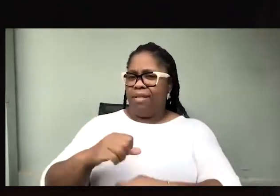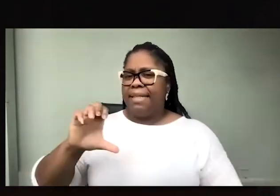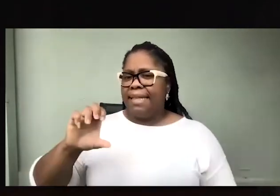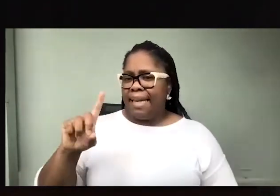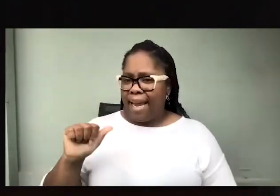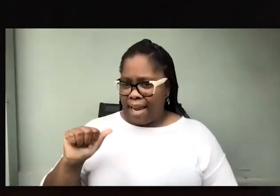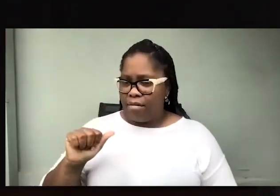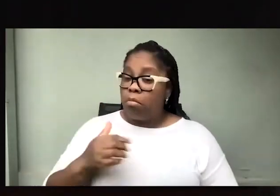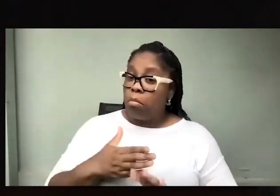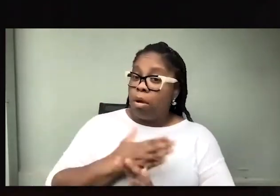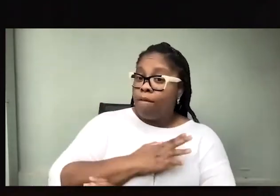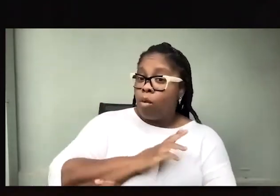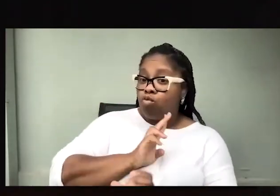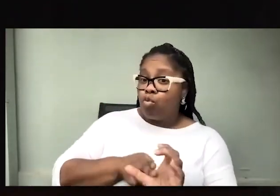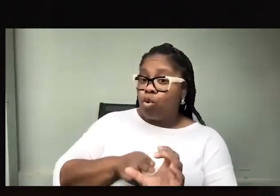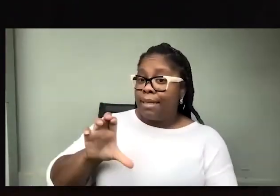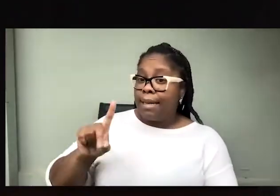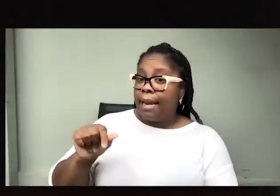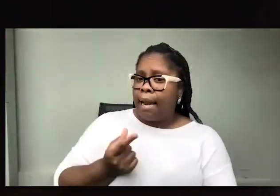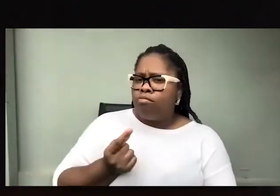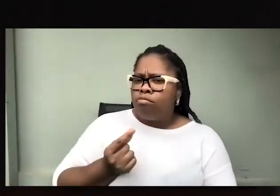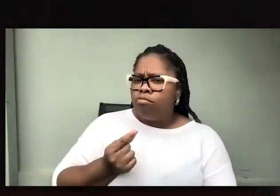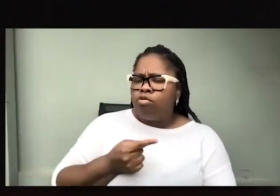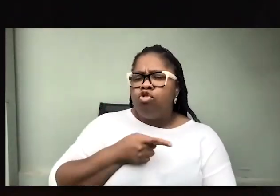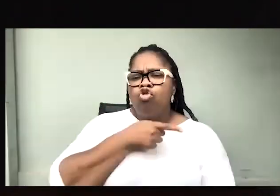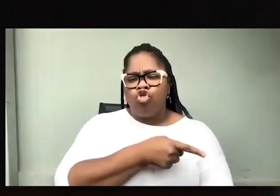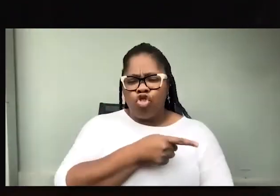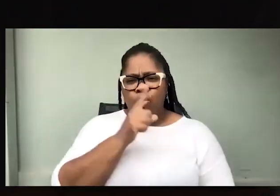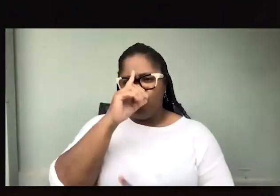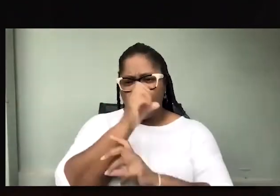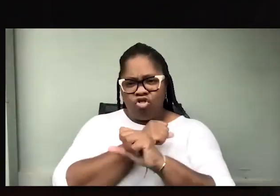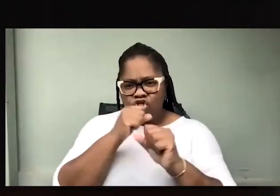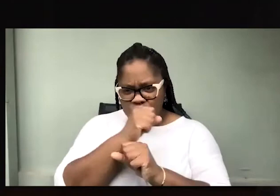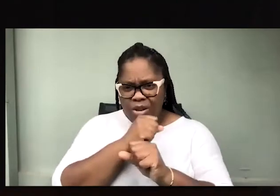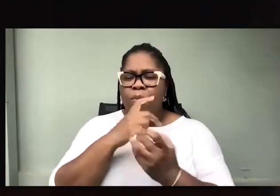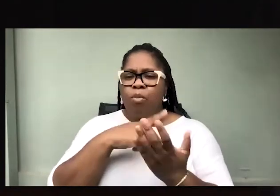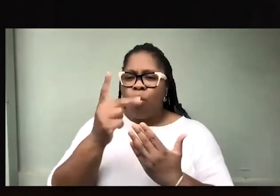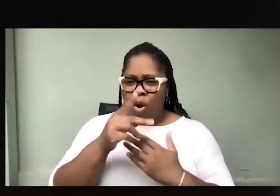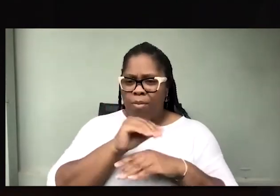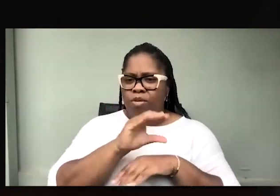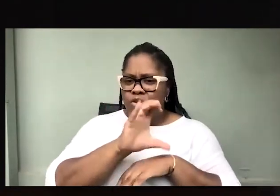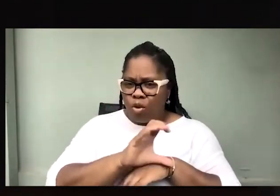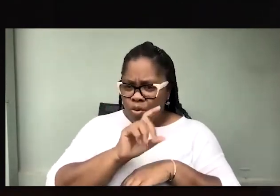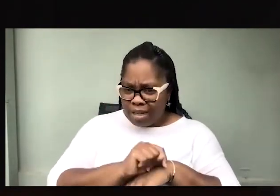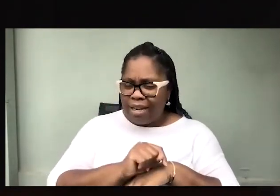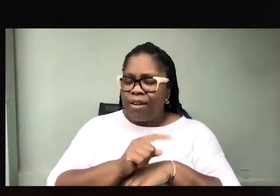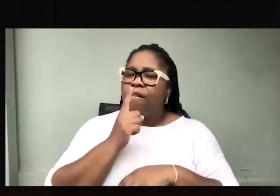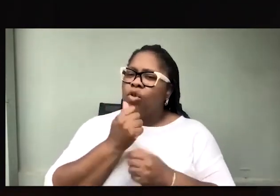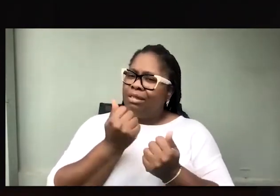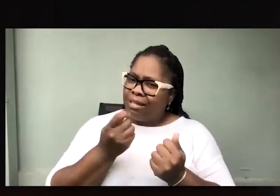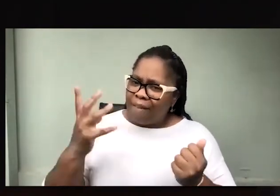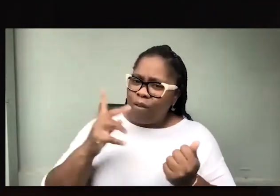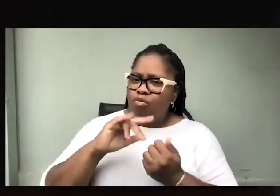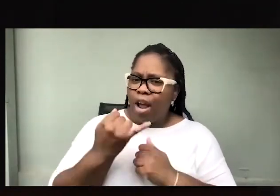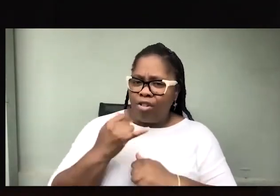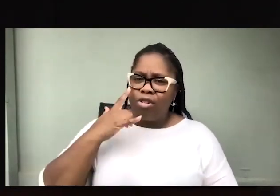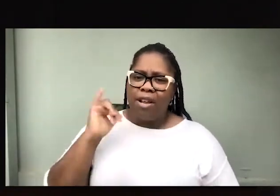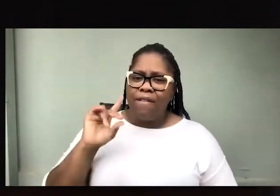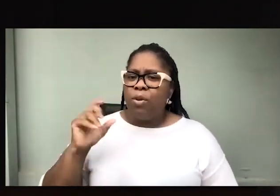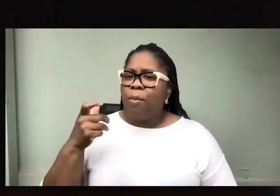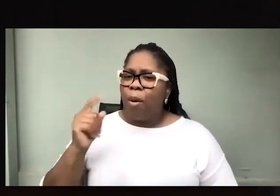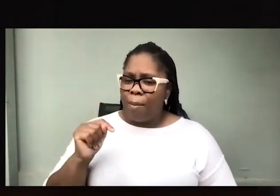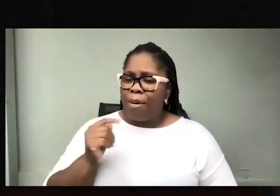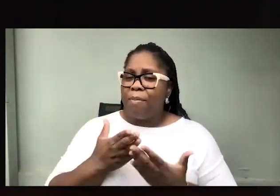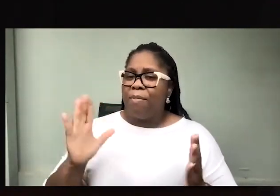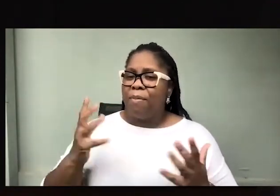to joining CDA, Amanda served as strategist and program consultant on several projects in the California Department of Public Health, including